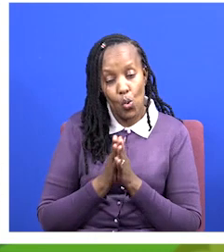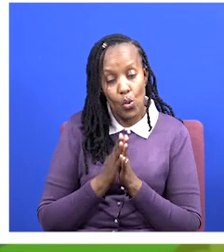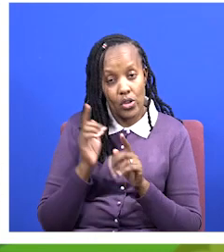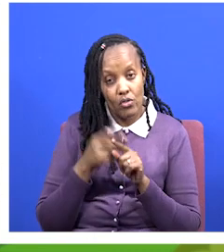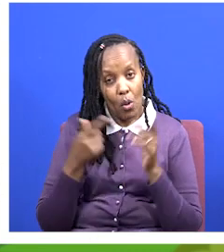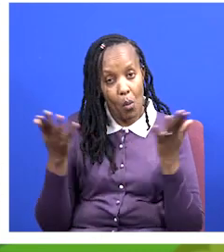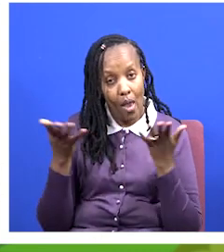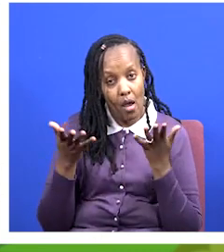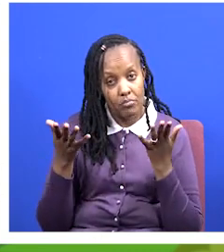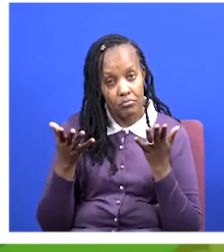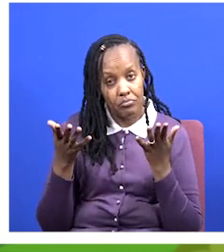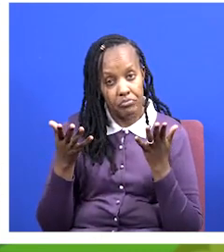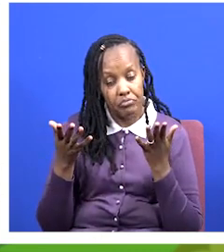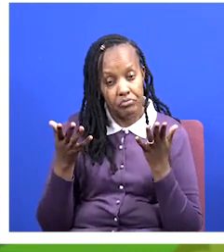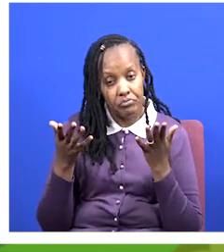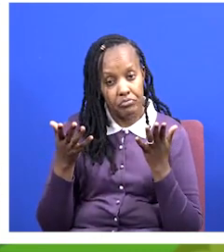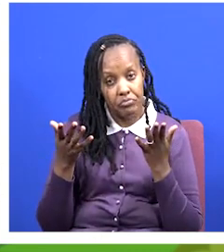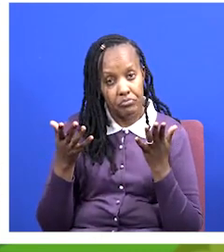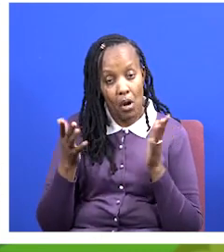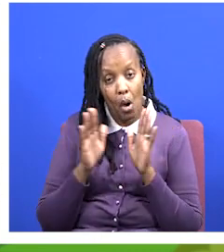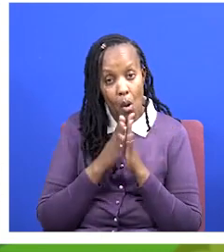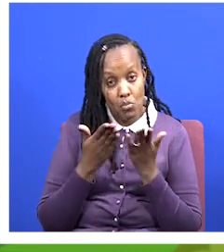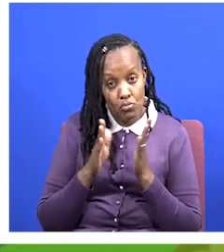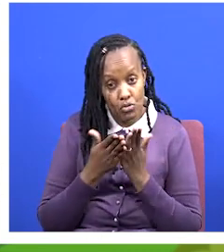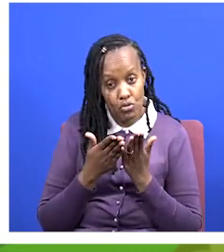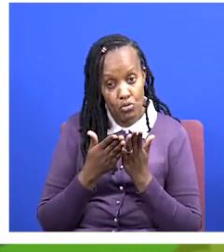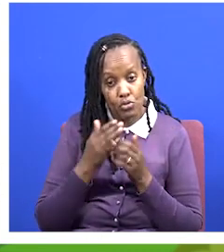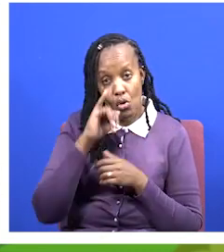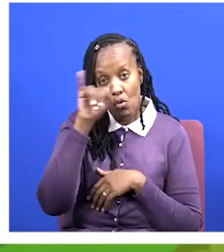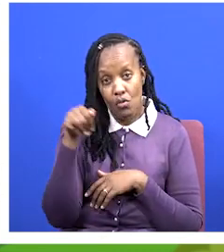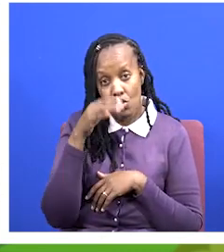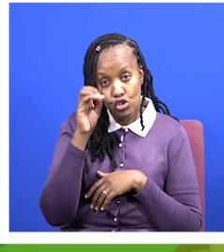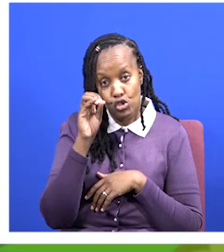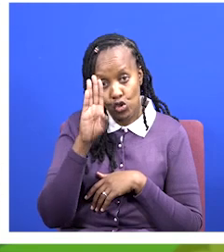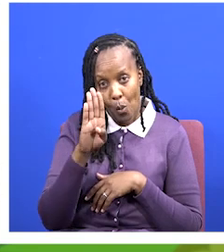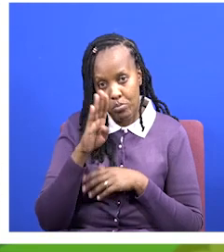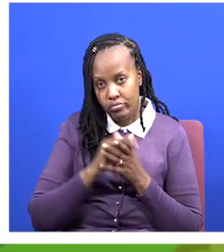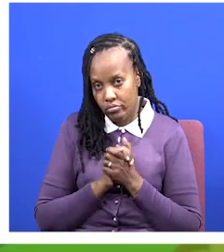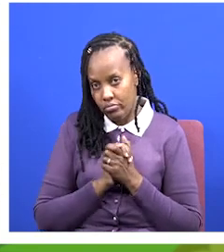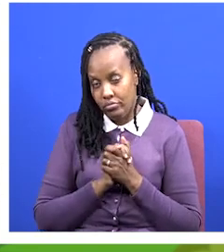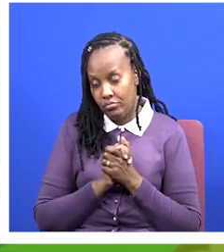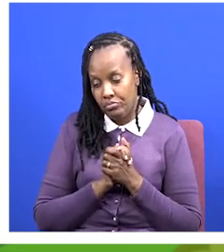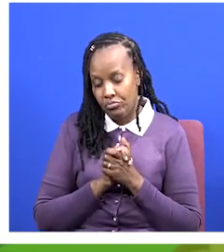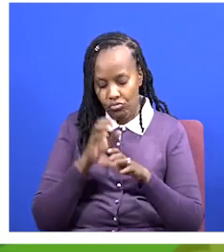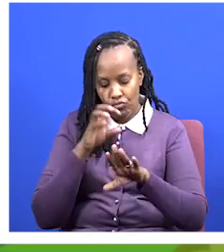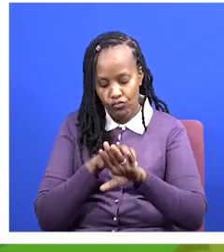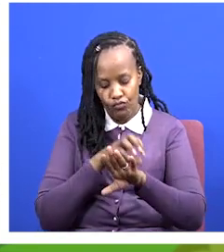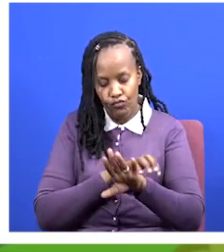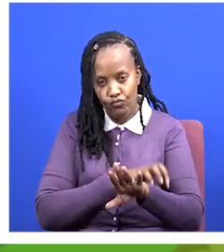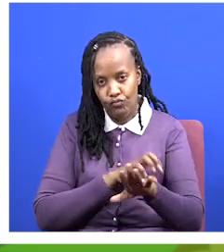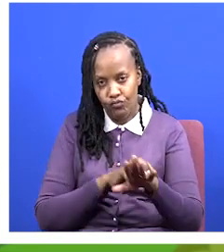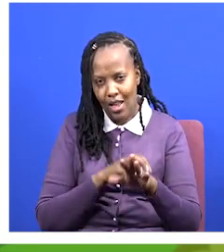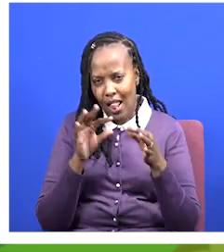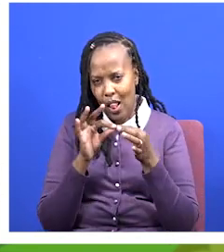This story is taken from the Bible, from the book of Job. It's